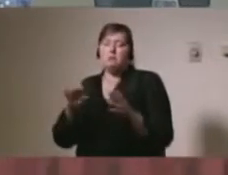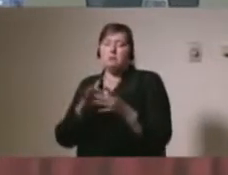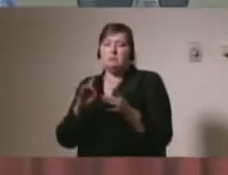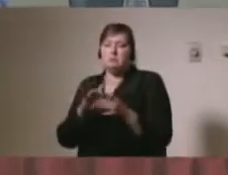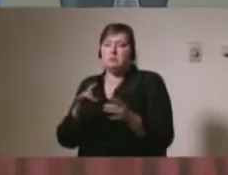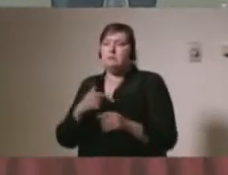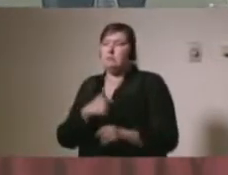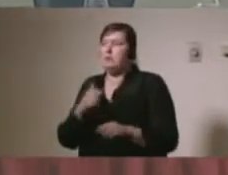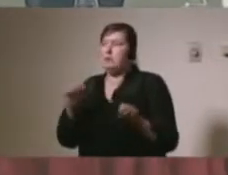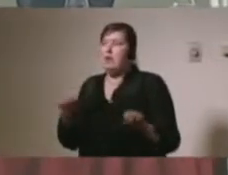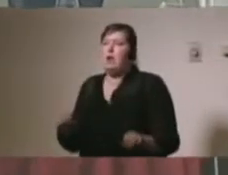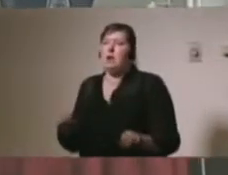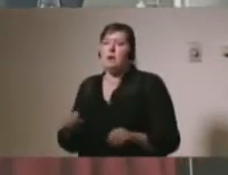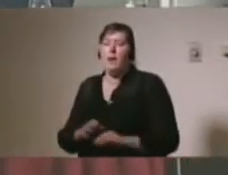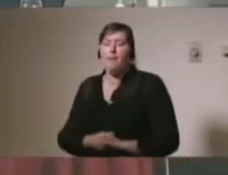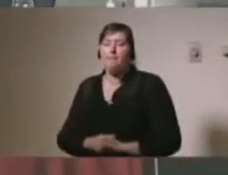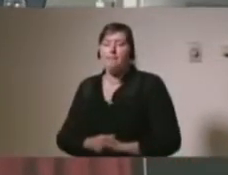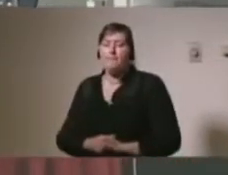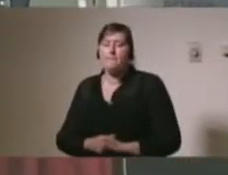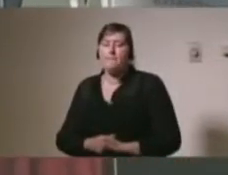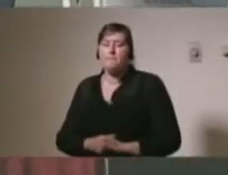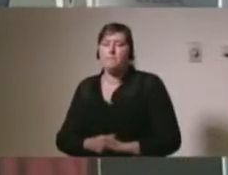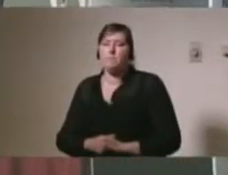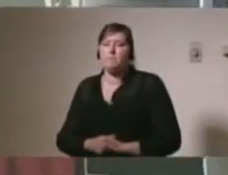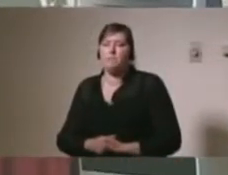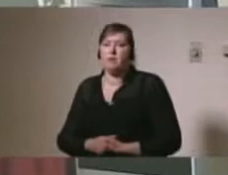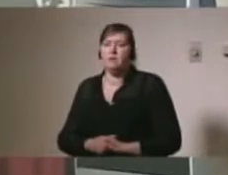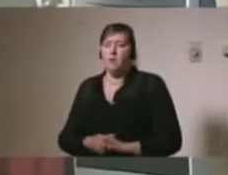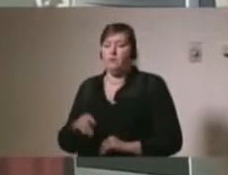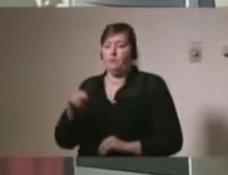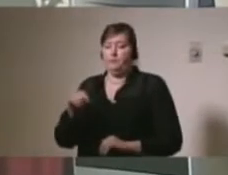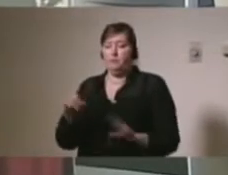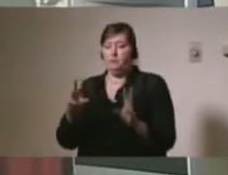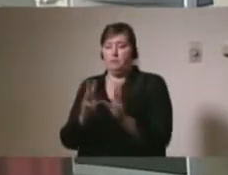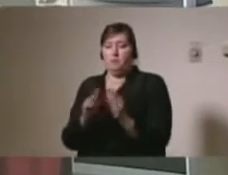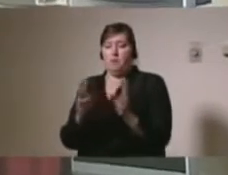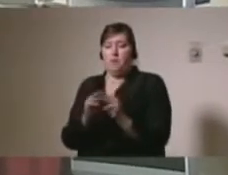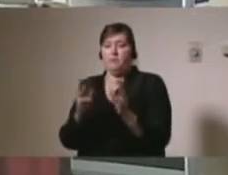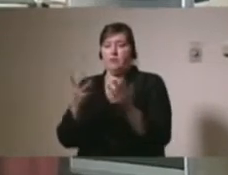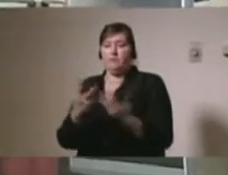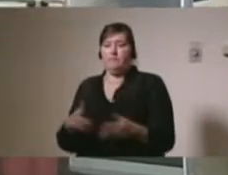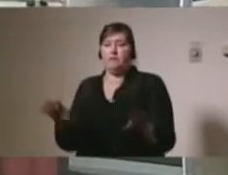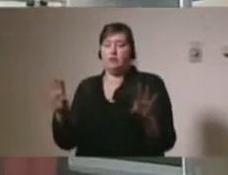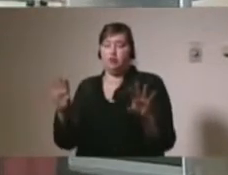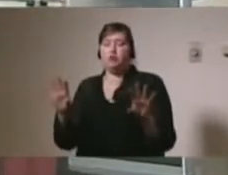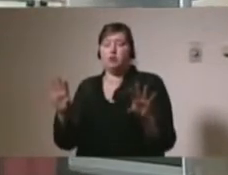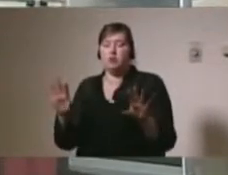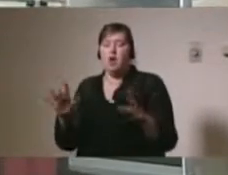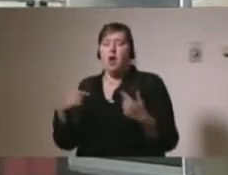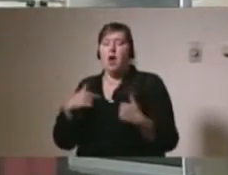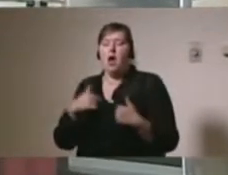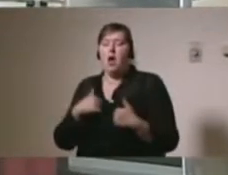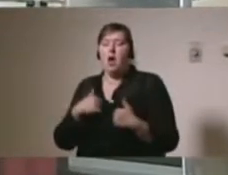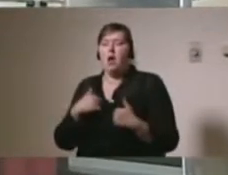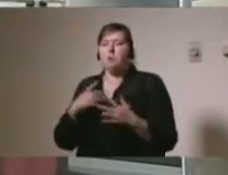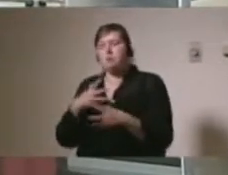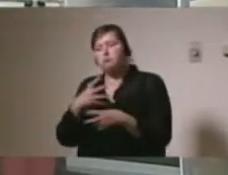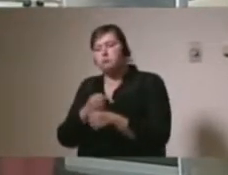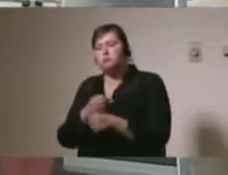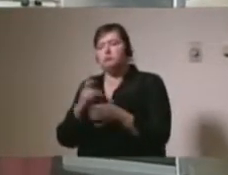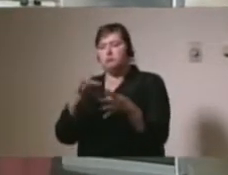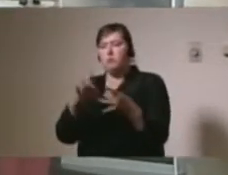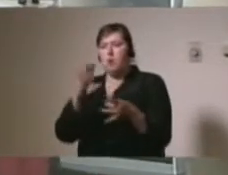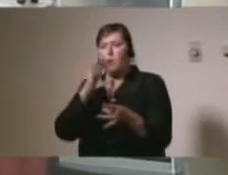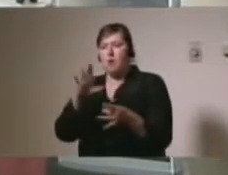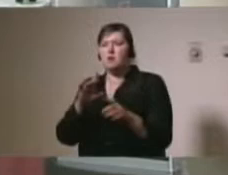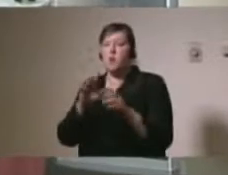touch on that aspect in the conclusion of the conference, in my concluding remarks for this conference.